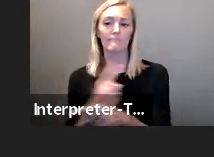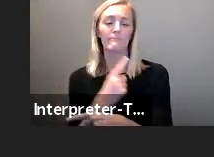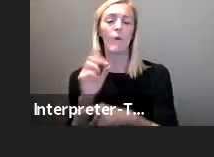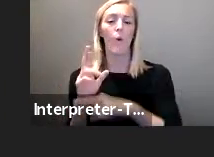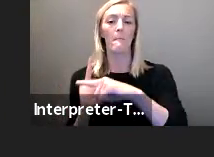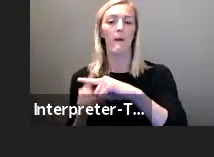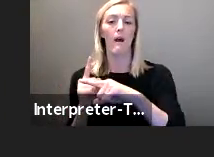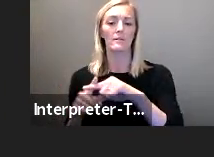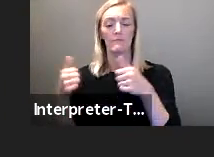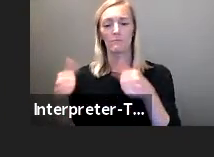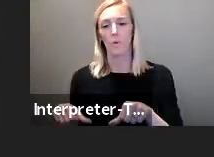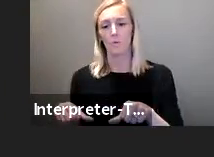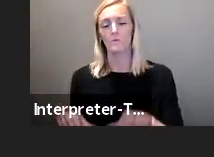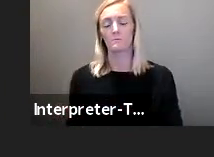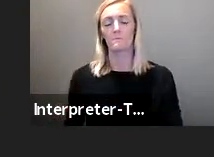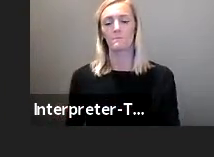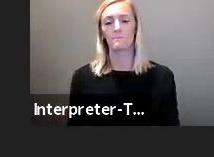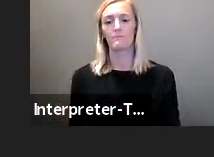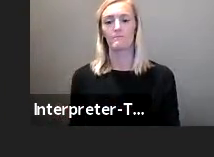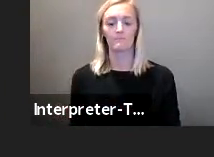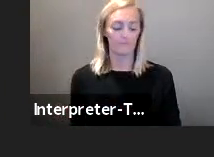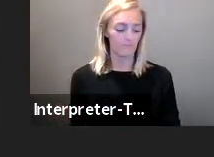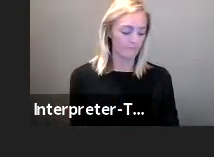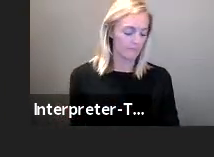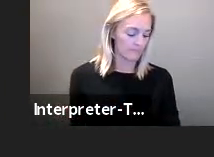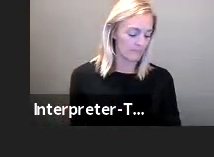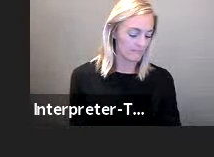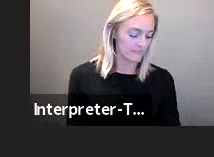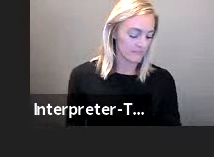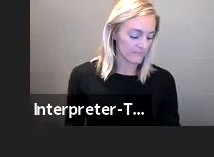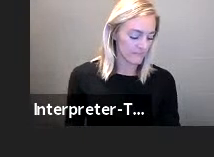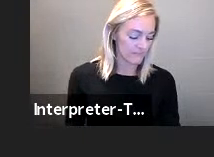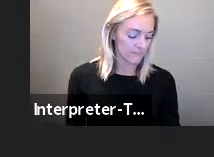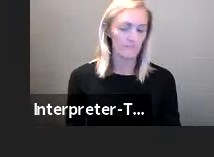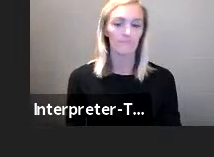post or accurate information?